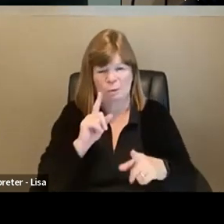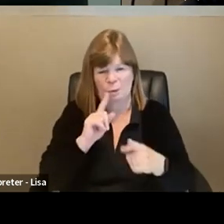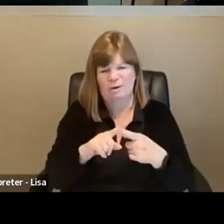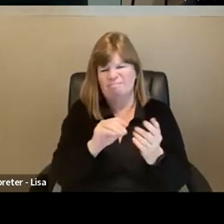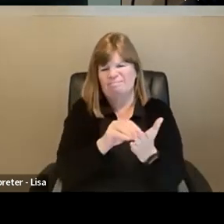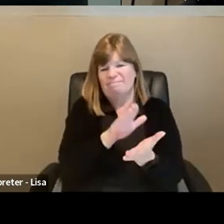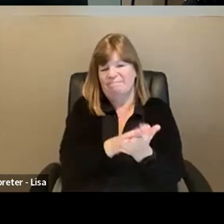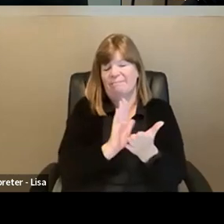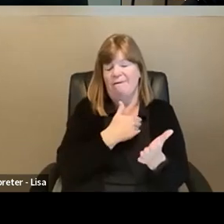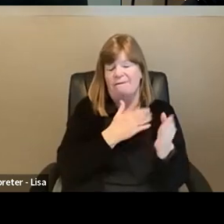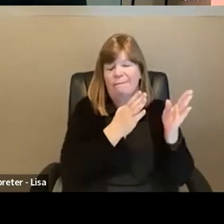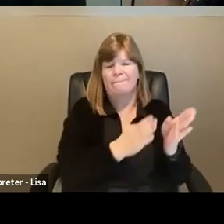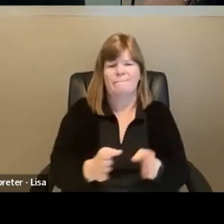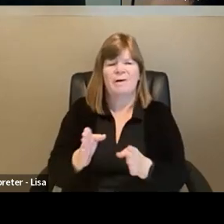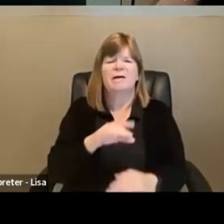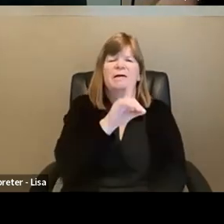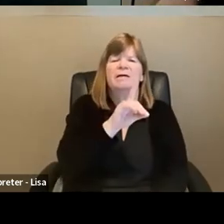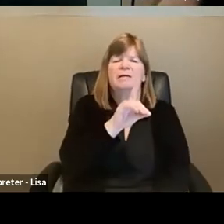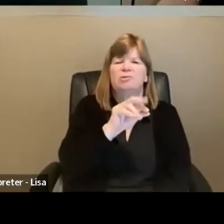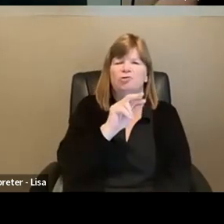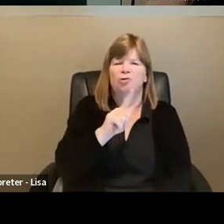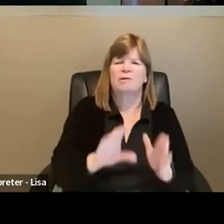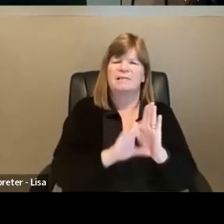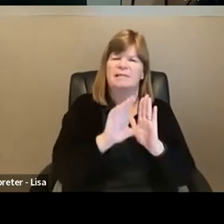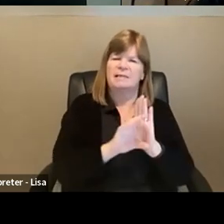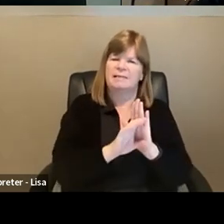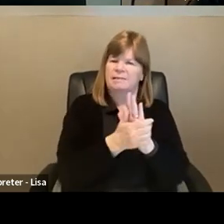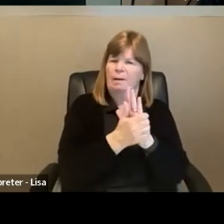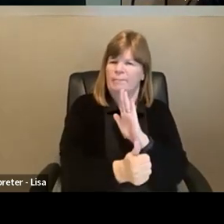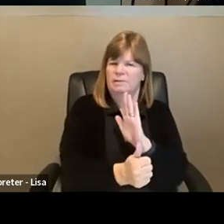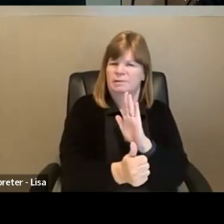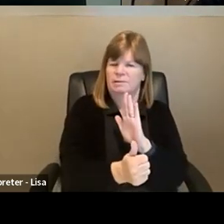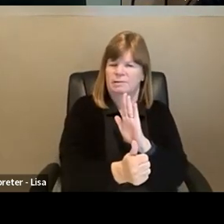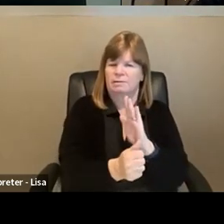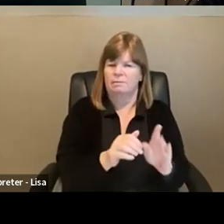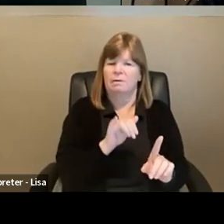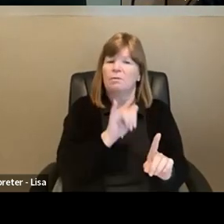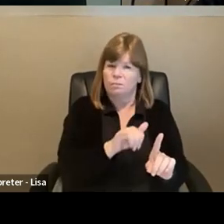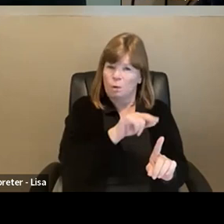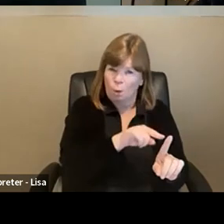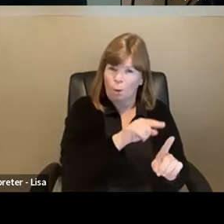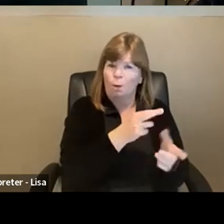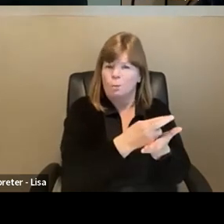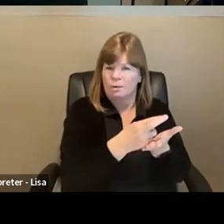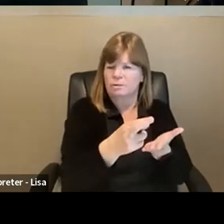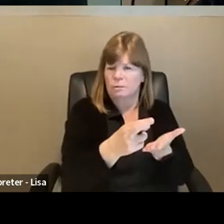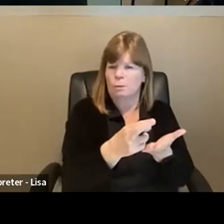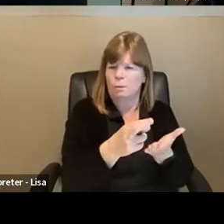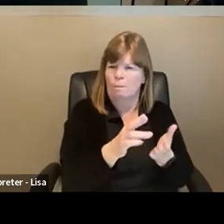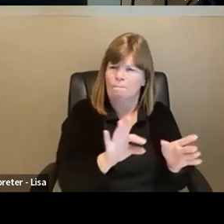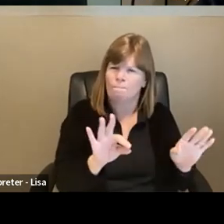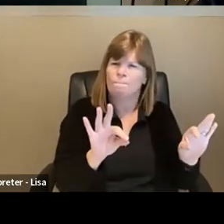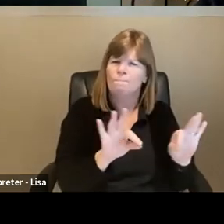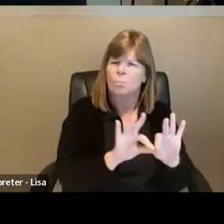our strategic plan, the digital citizenship competencies. These are a resource, especially